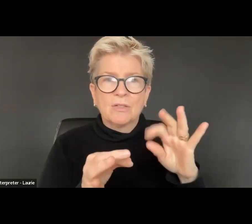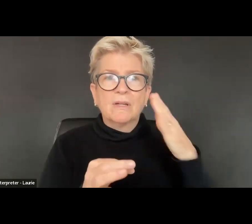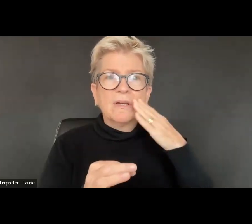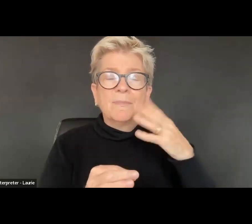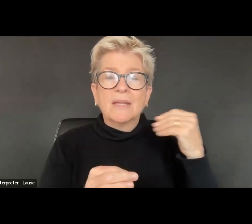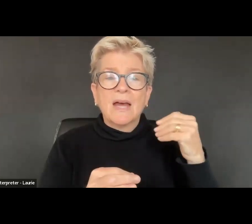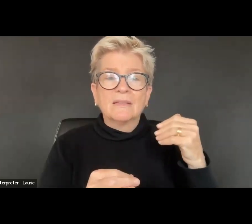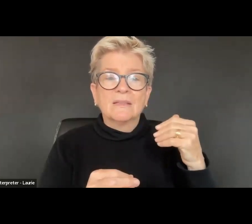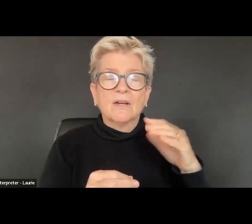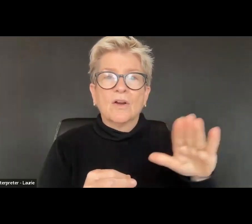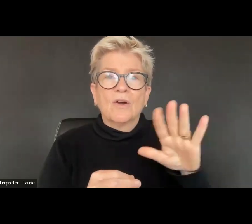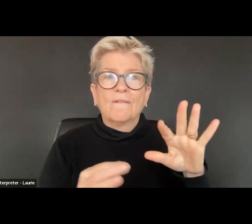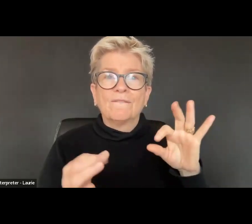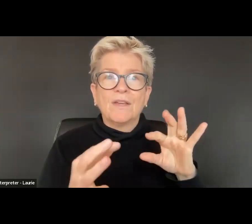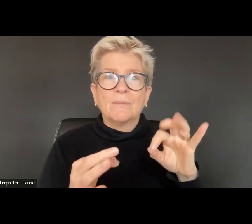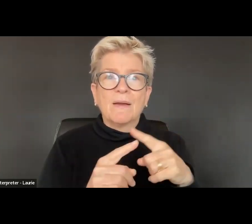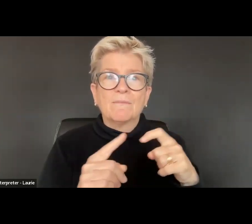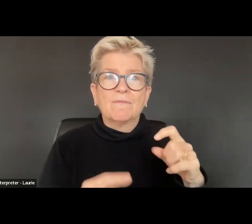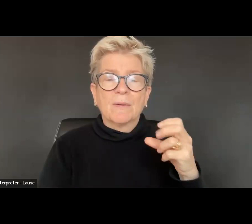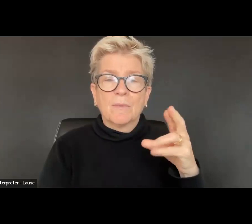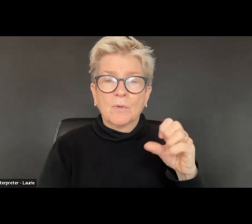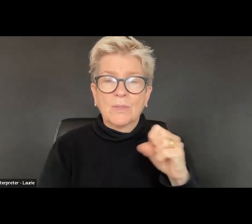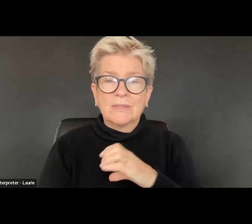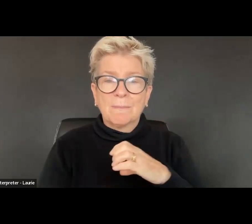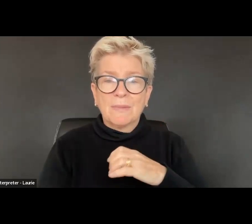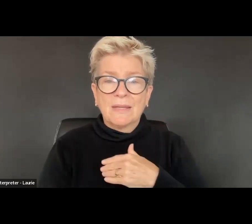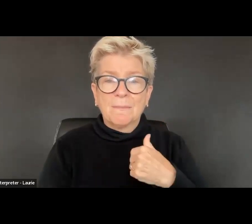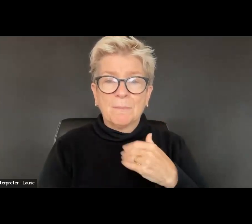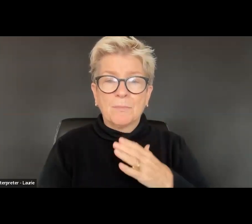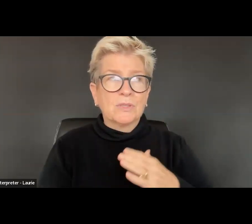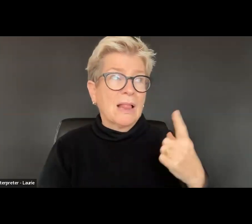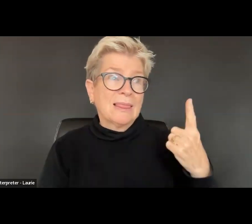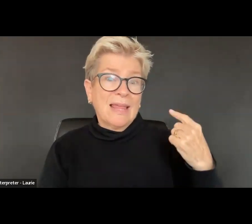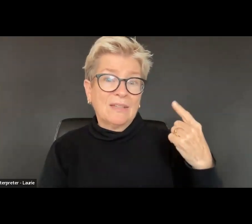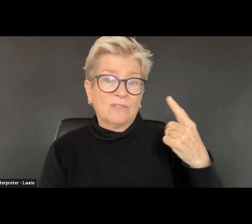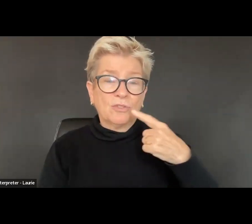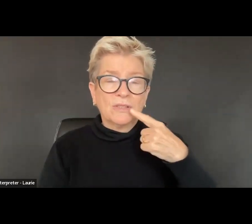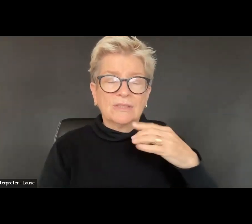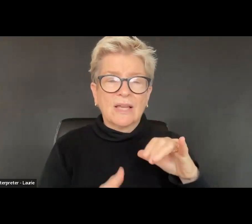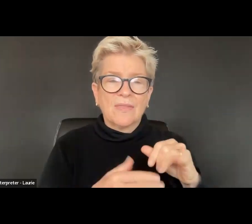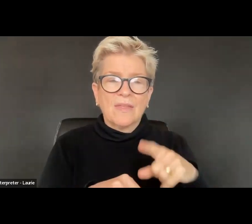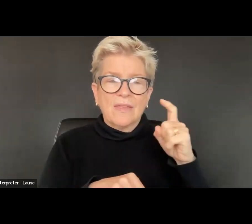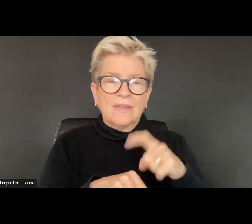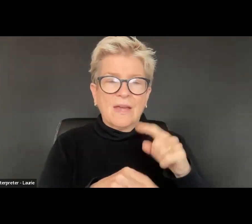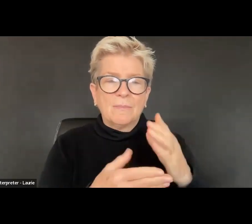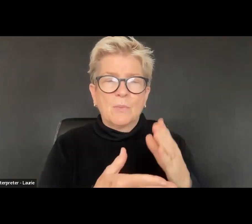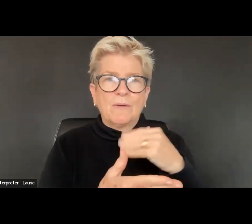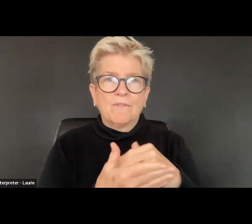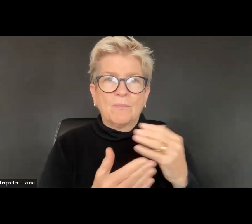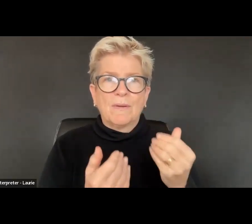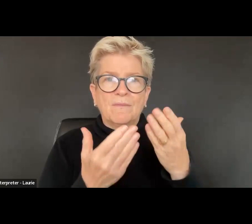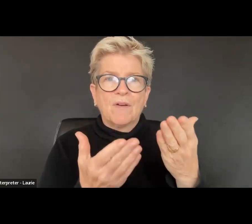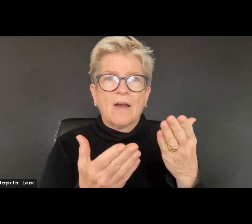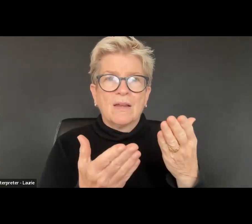because we heard feedback from CRIS committee members last year that the time to review and provide feedback on the report